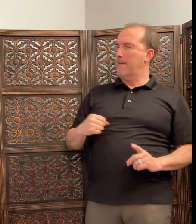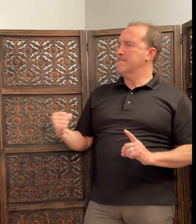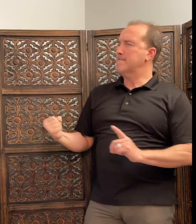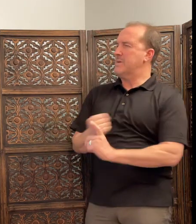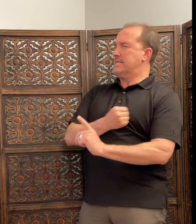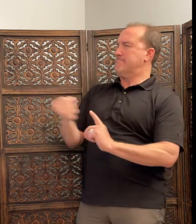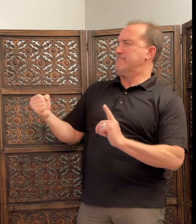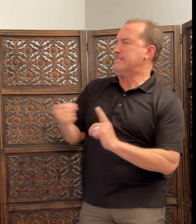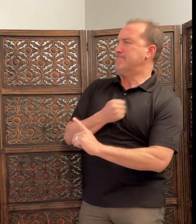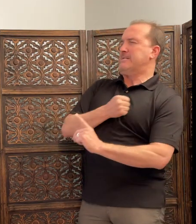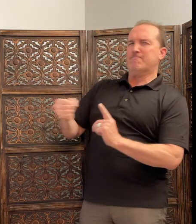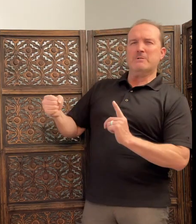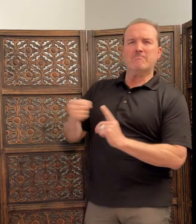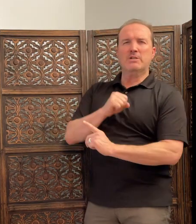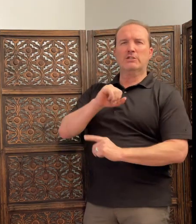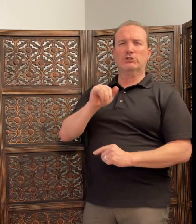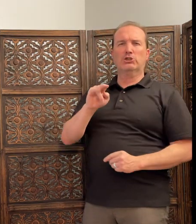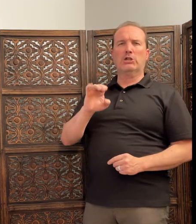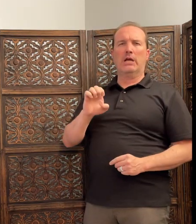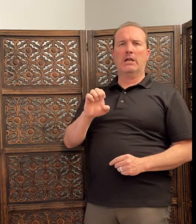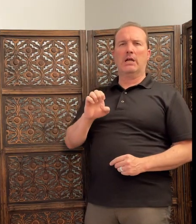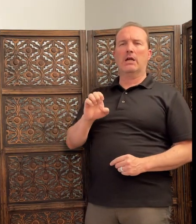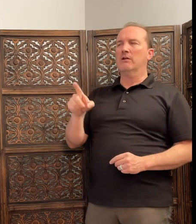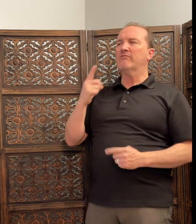of the men until she runs from the store.